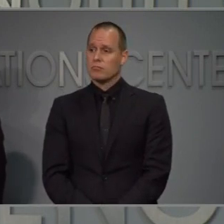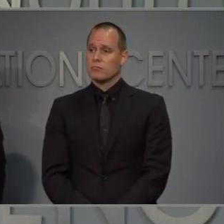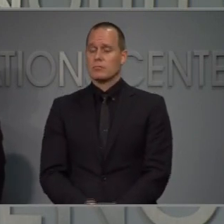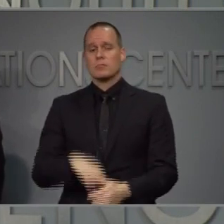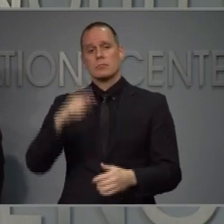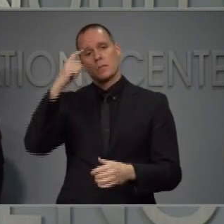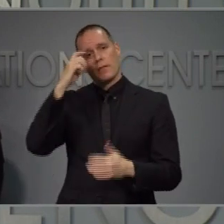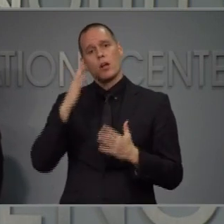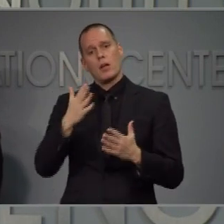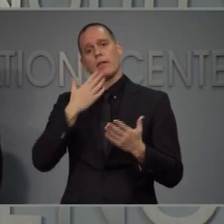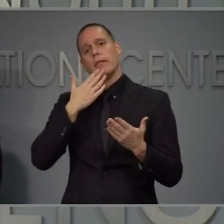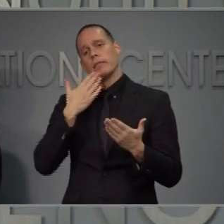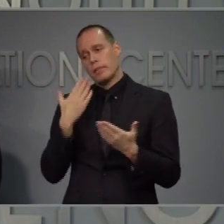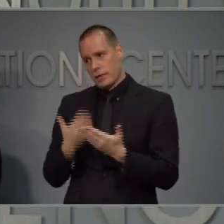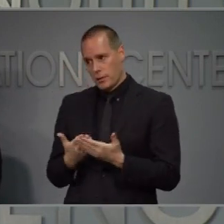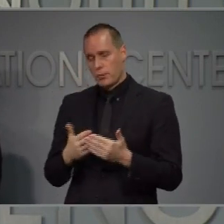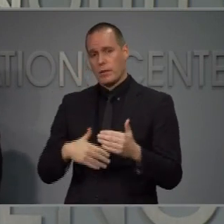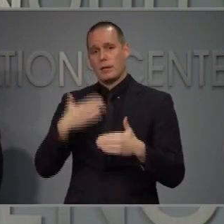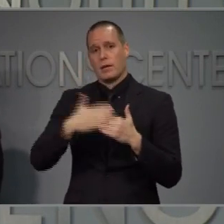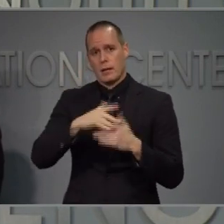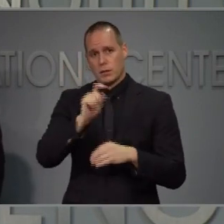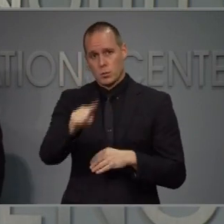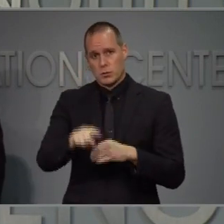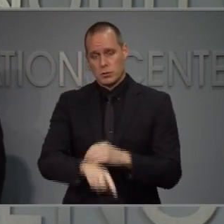Thank you. Next question, please.